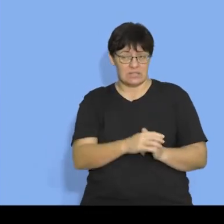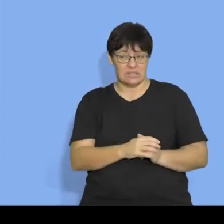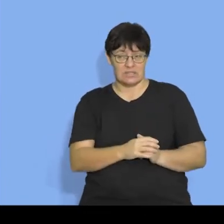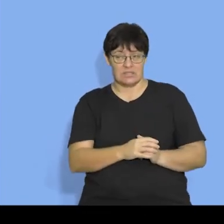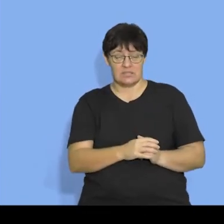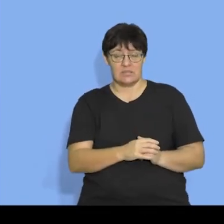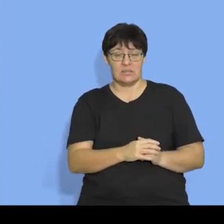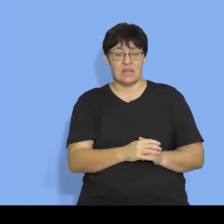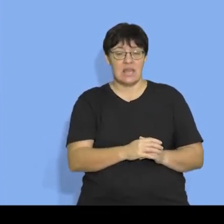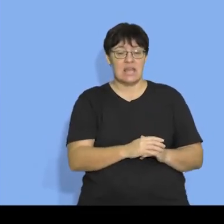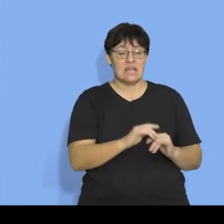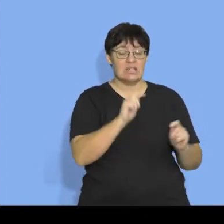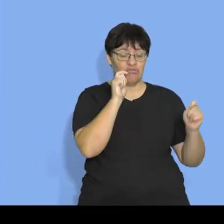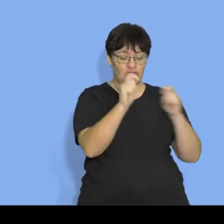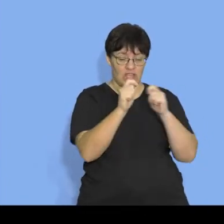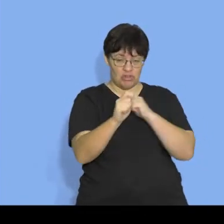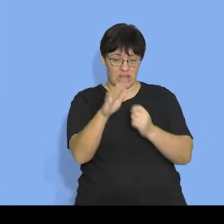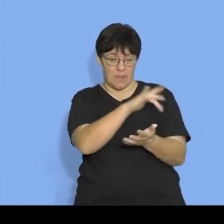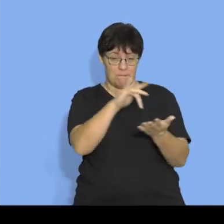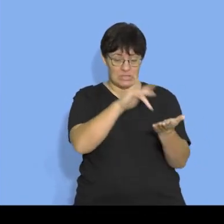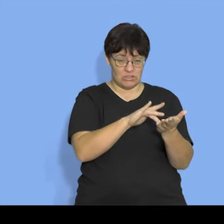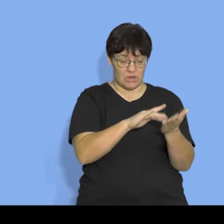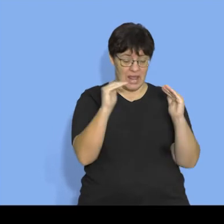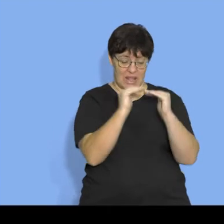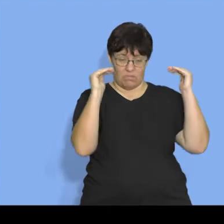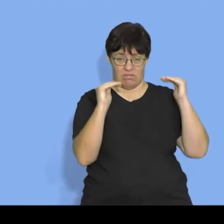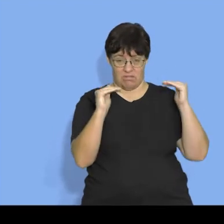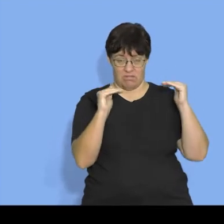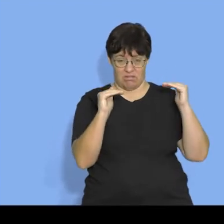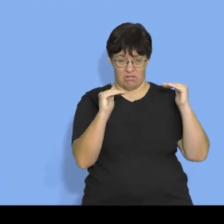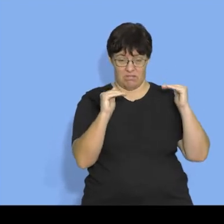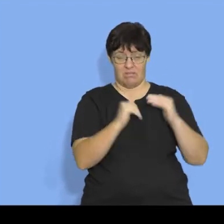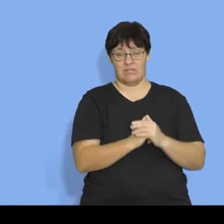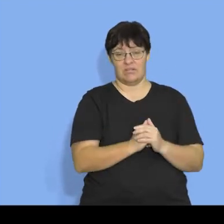which means equal changes in position